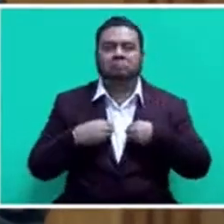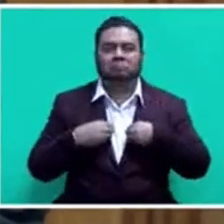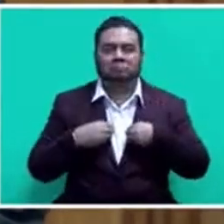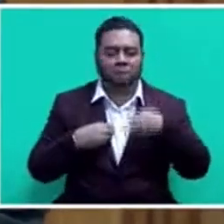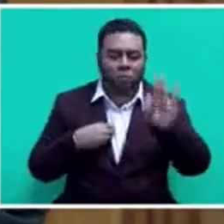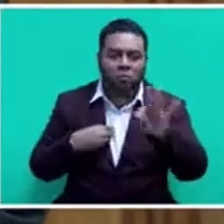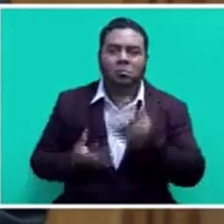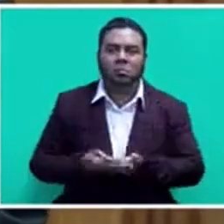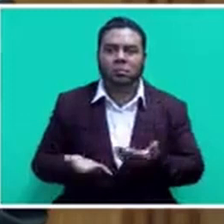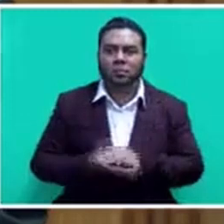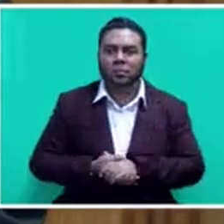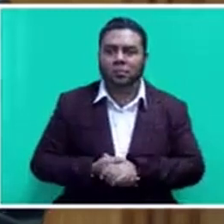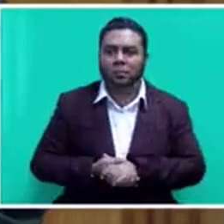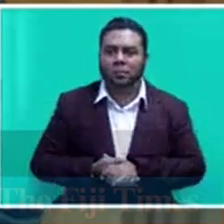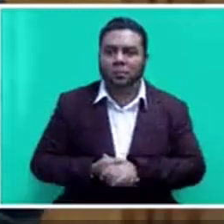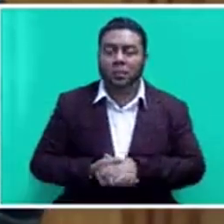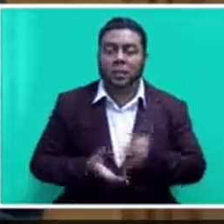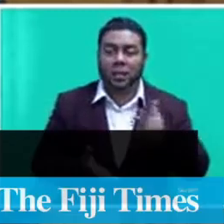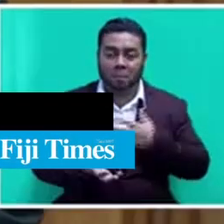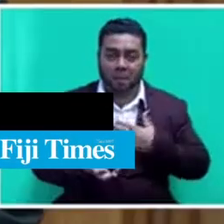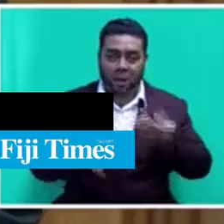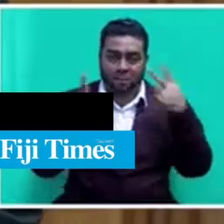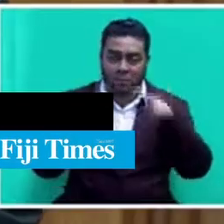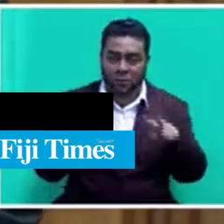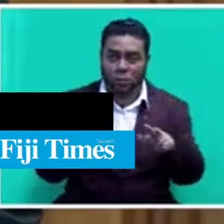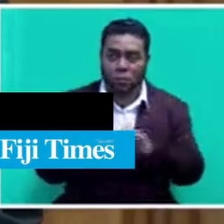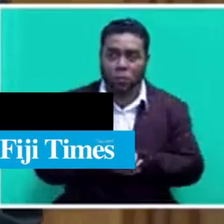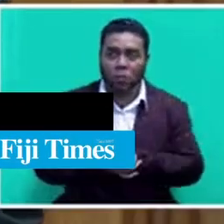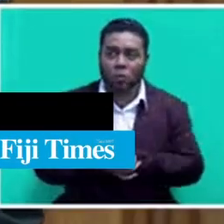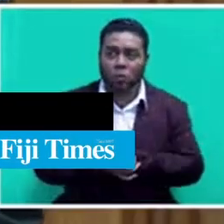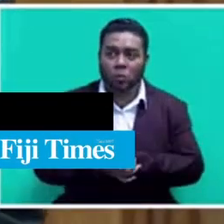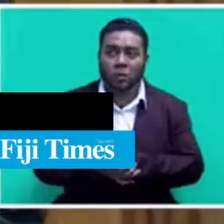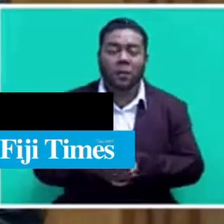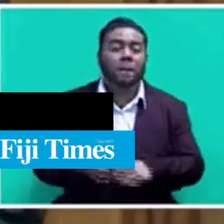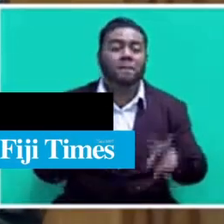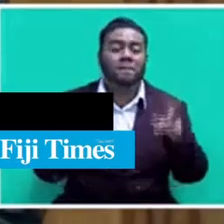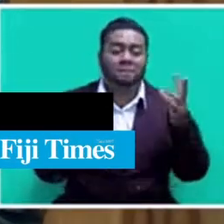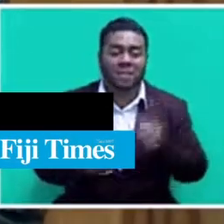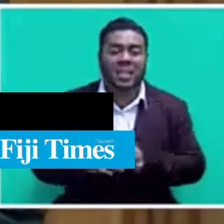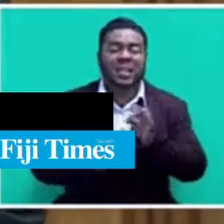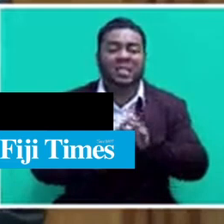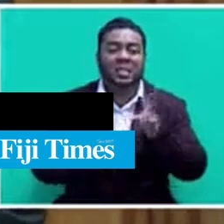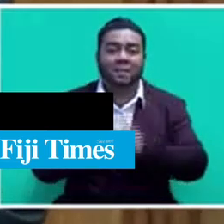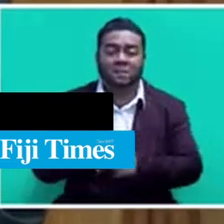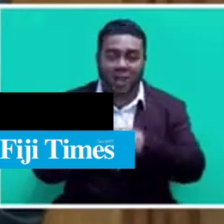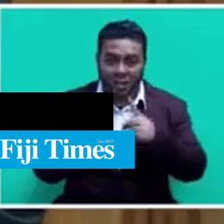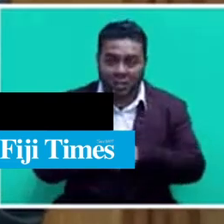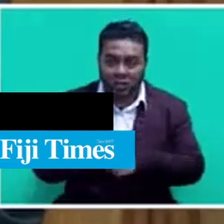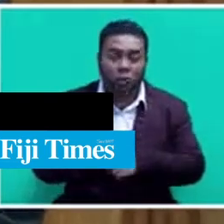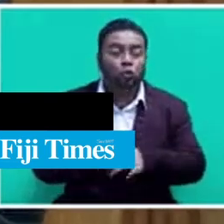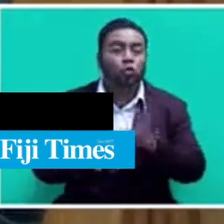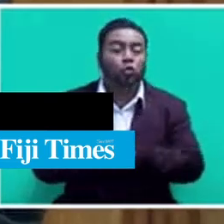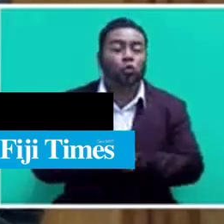Speaker, in my view, the increase in VAT to 15% is a